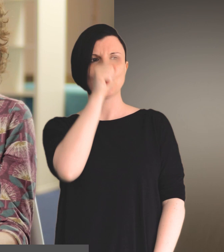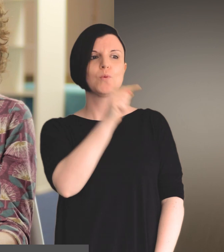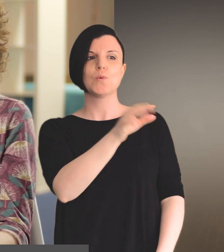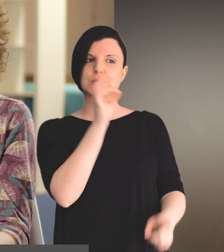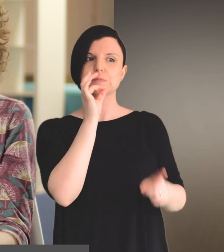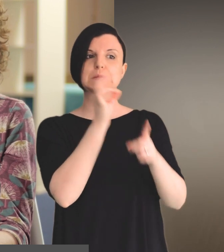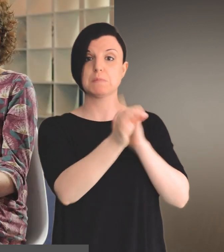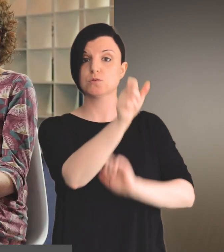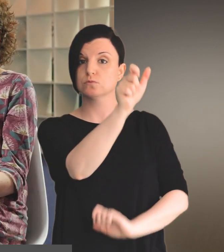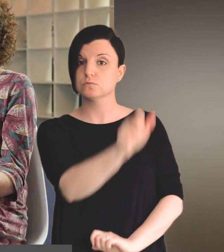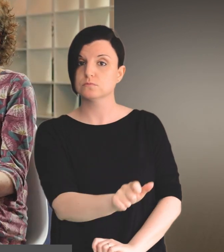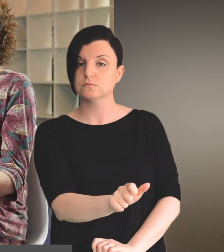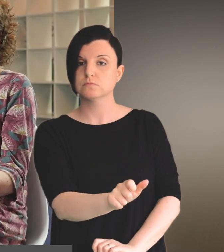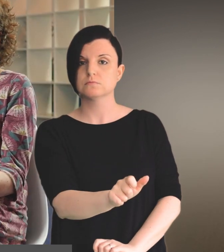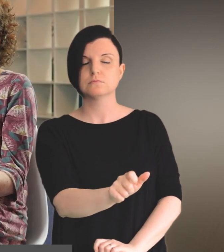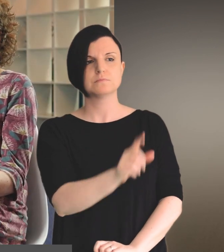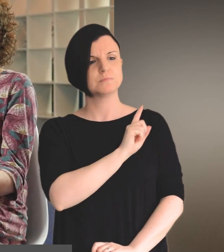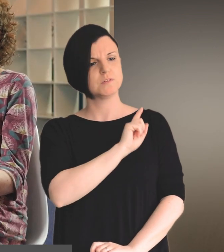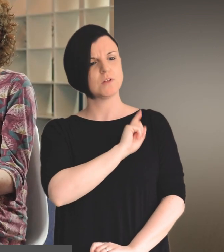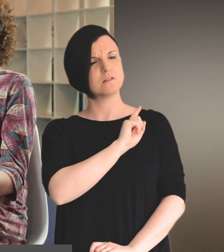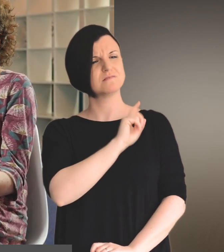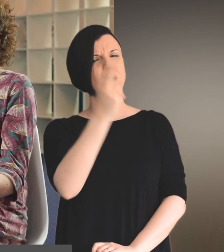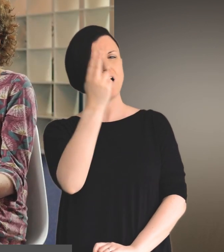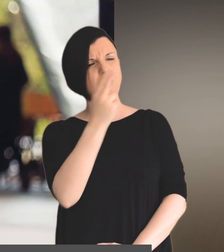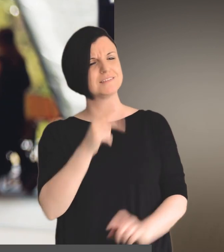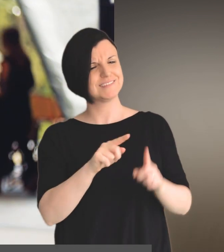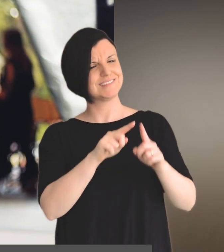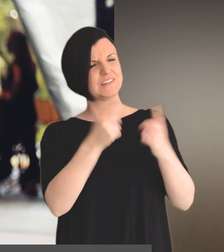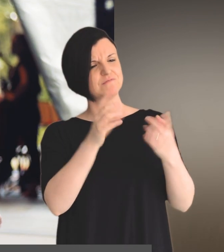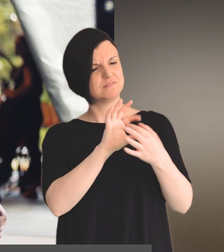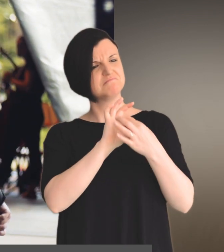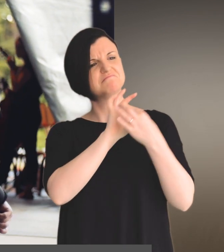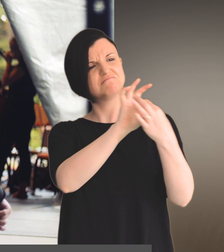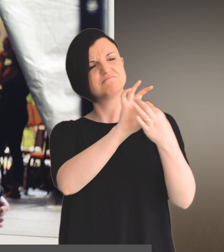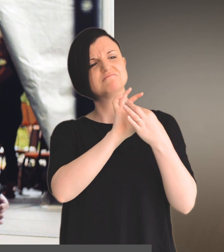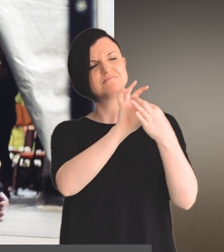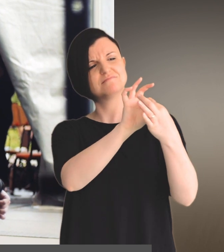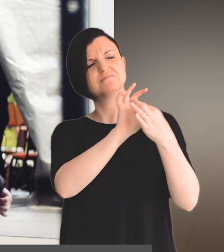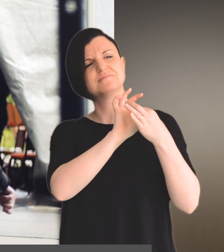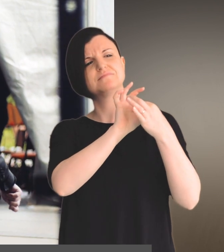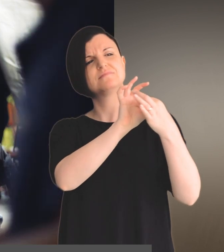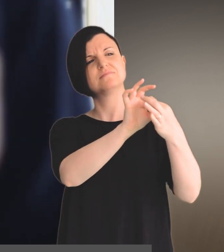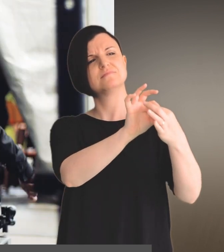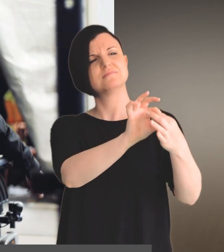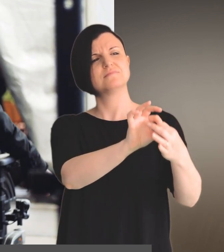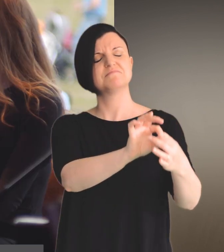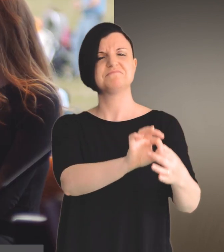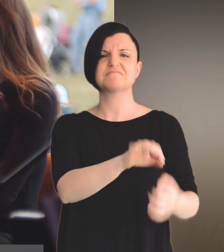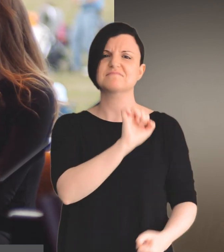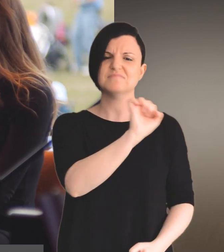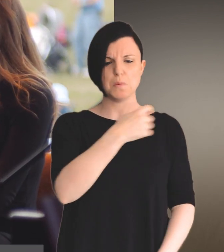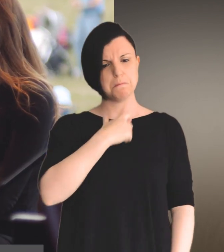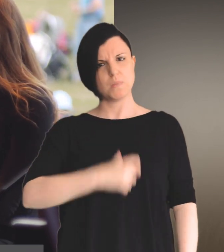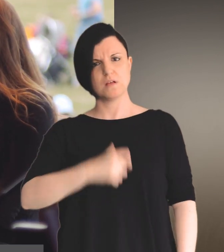something really special, not just because working with an artist in a way that we don't normally work with as an orchestra, but